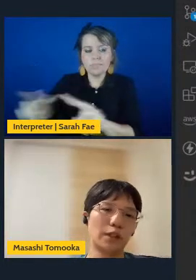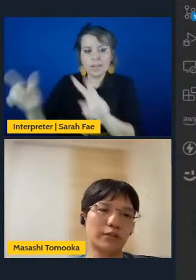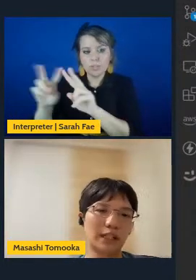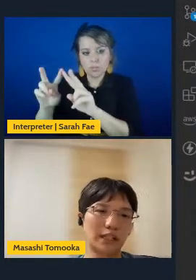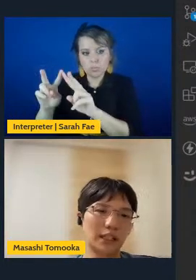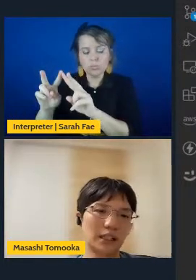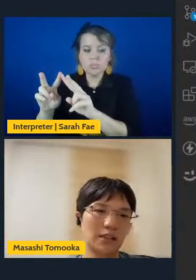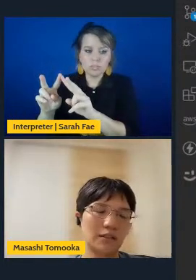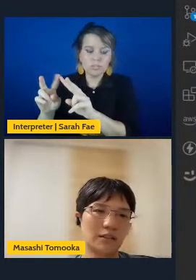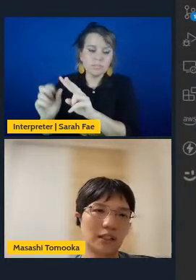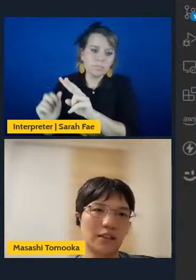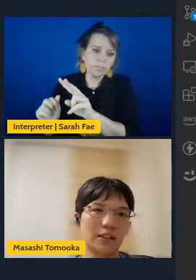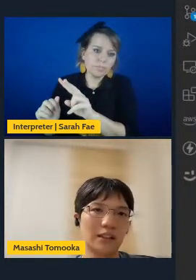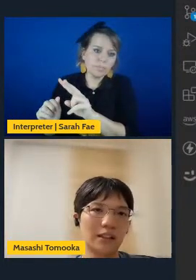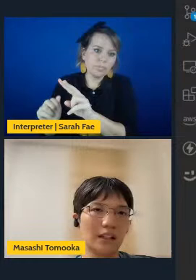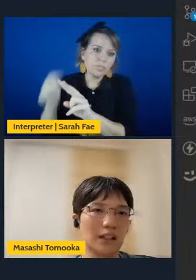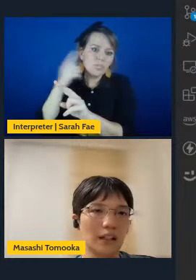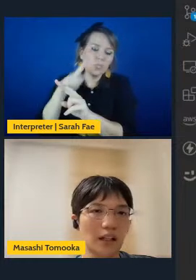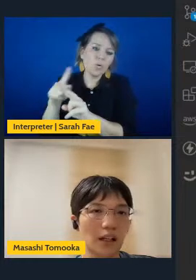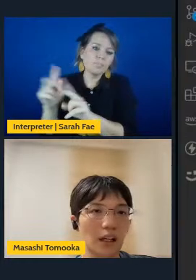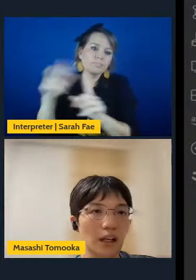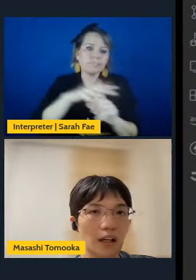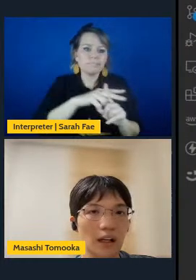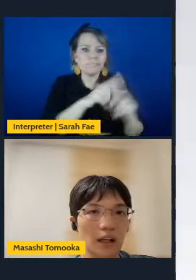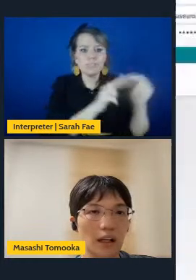initialize amplify constructor.